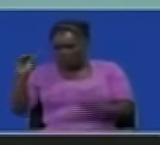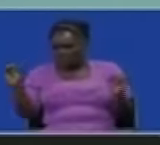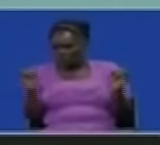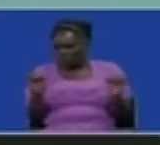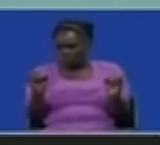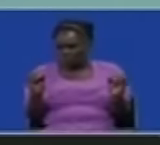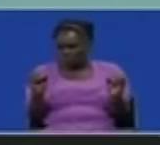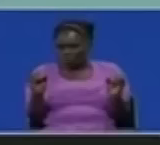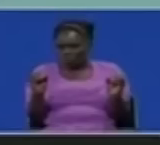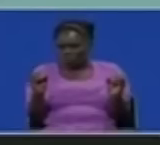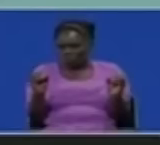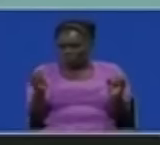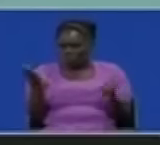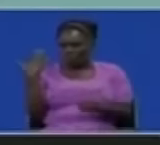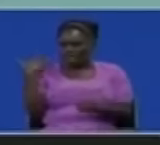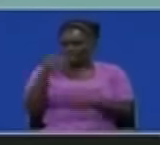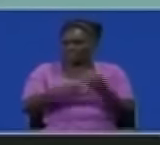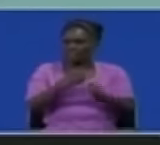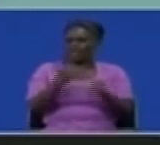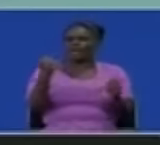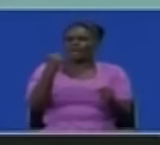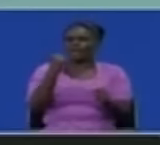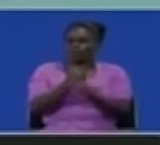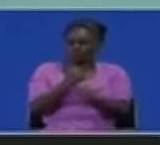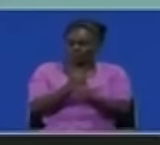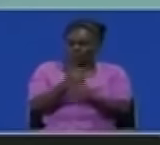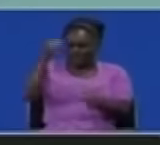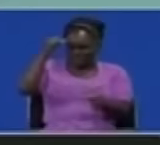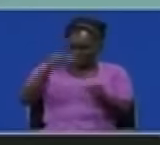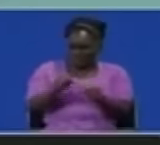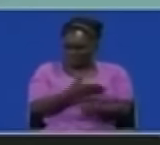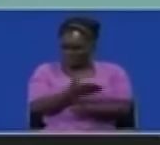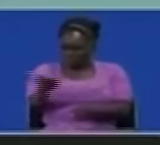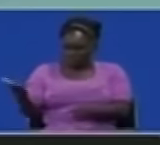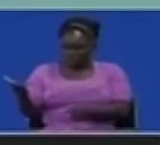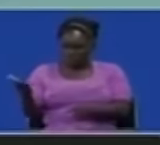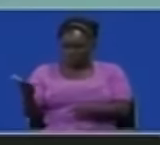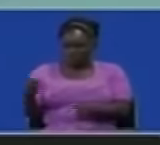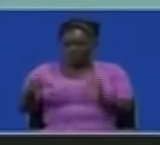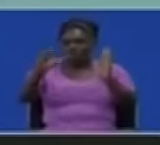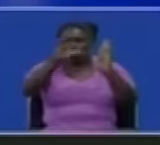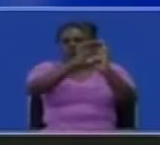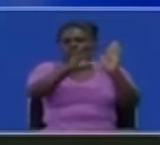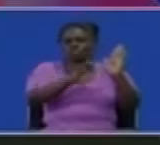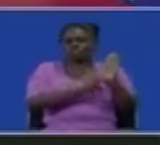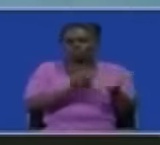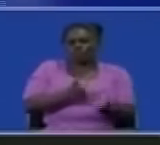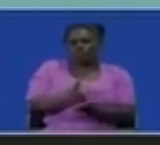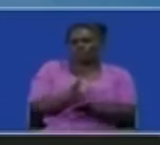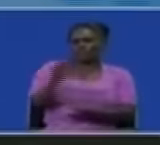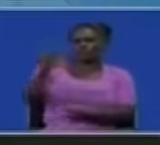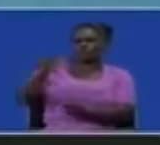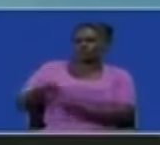this for the better part of 2016. We were reminding you of your constitutional right to